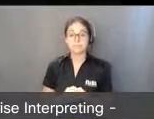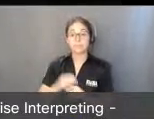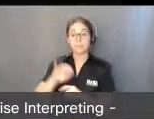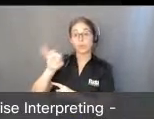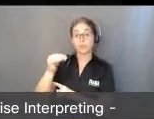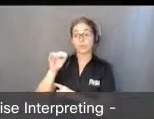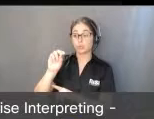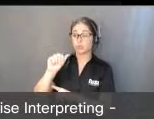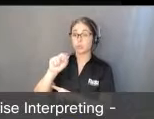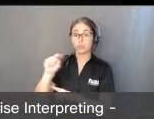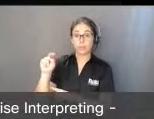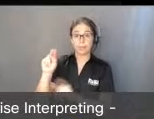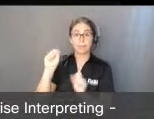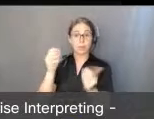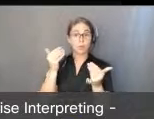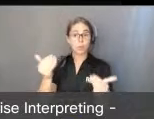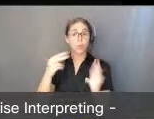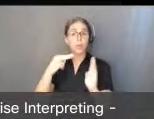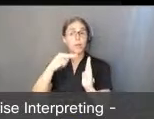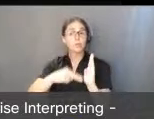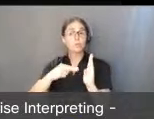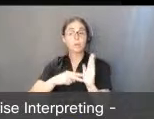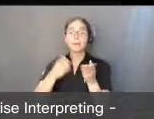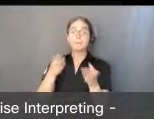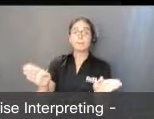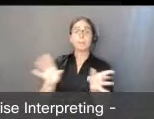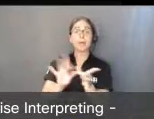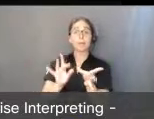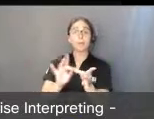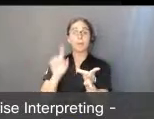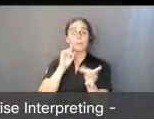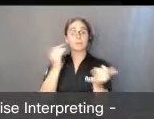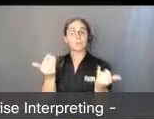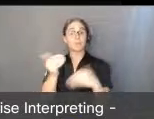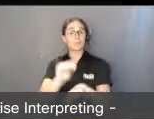Joanne, would you like to please read us our public comments for this evening? Yes.